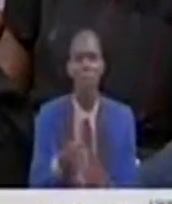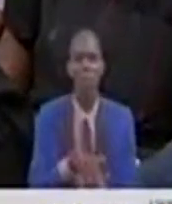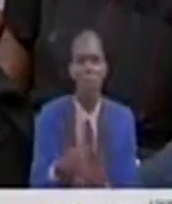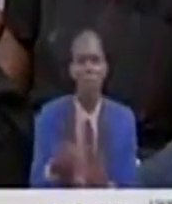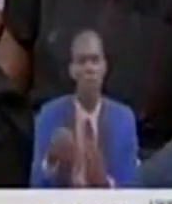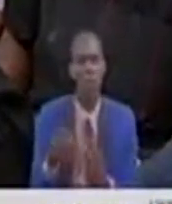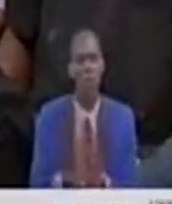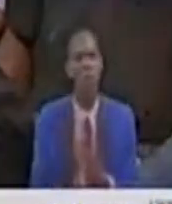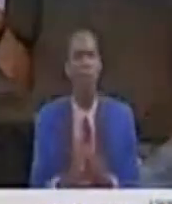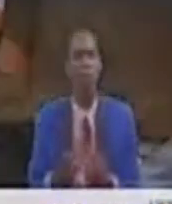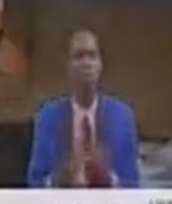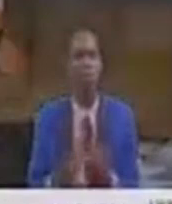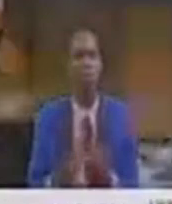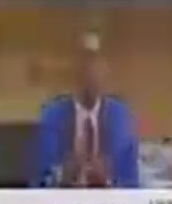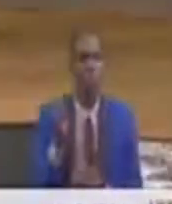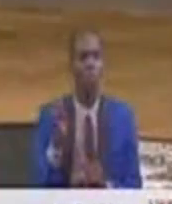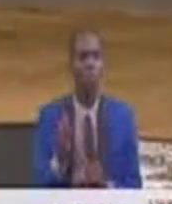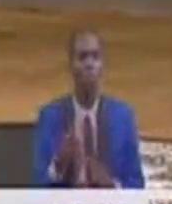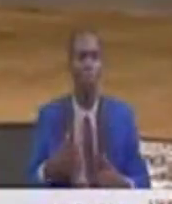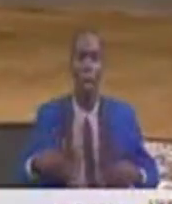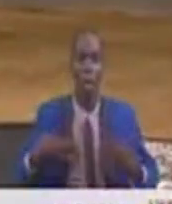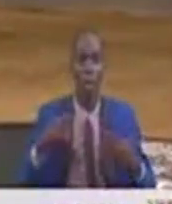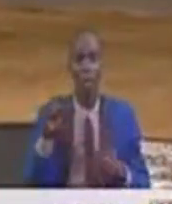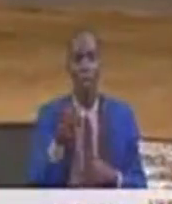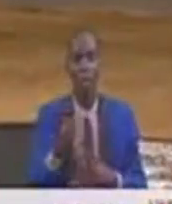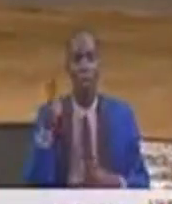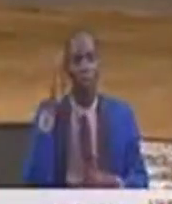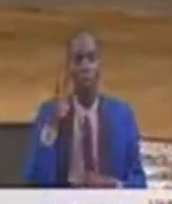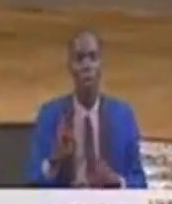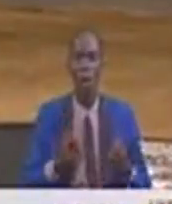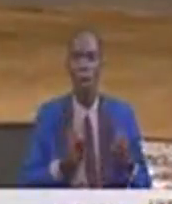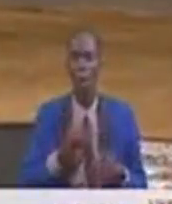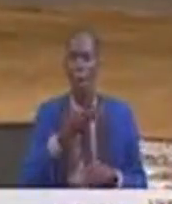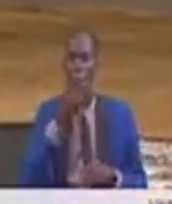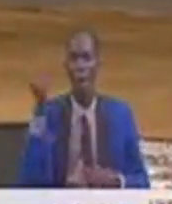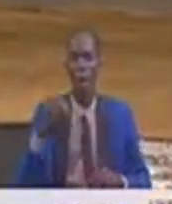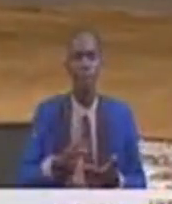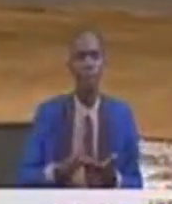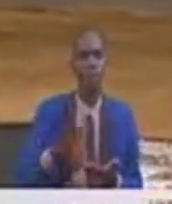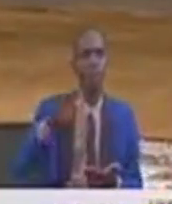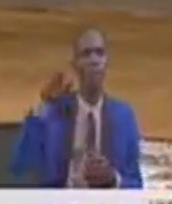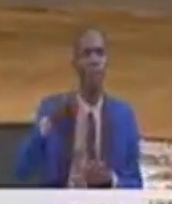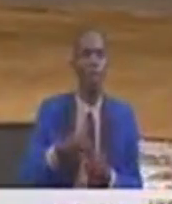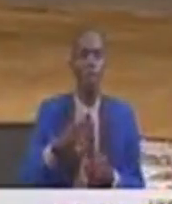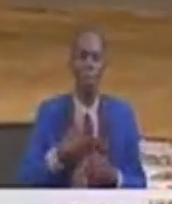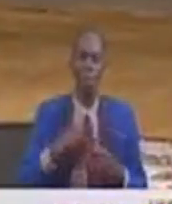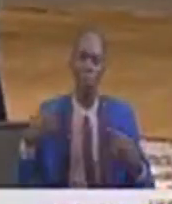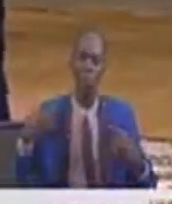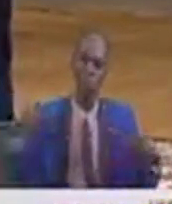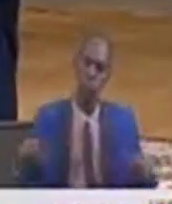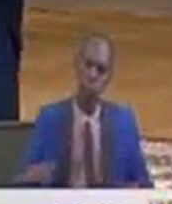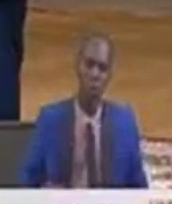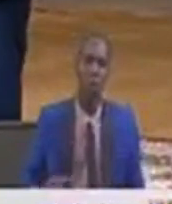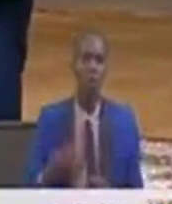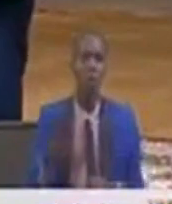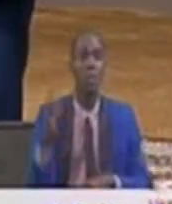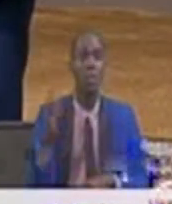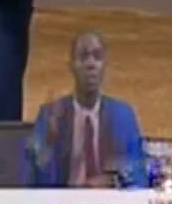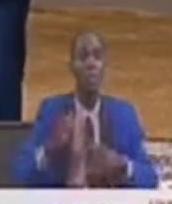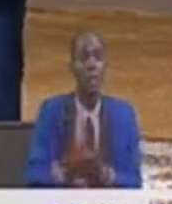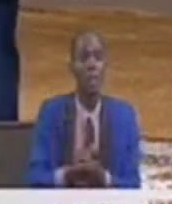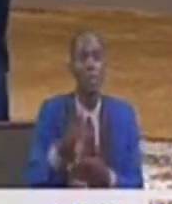gladly, therefore, will I rather glory in my infirmities, that the power